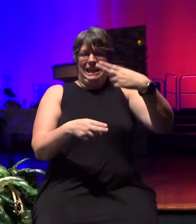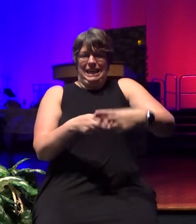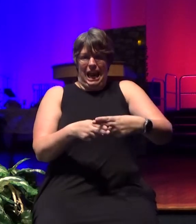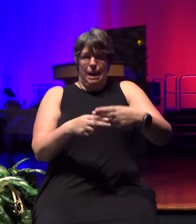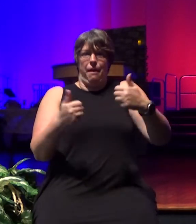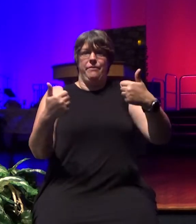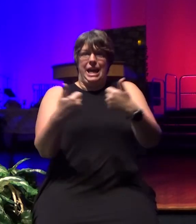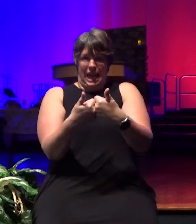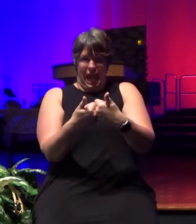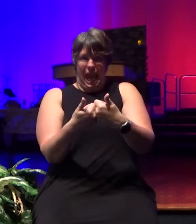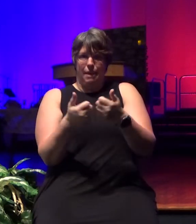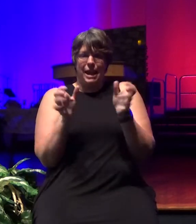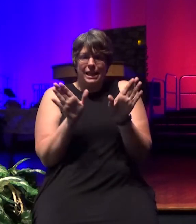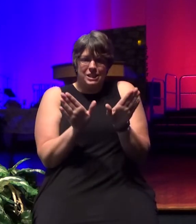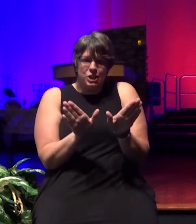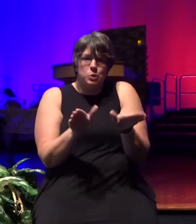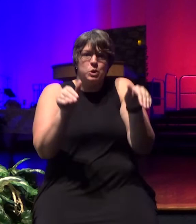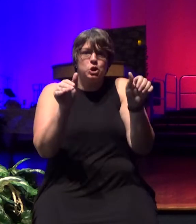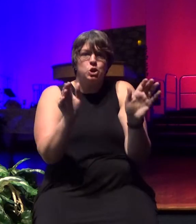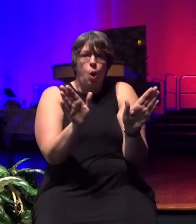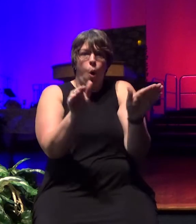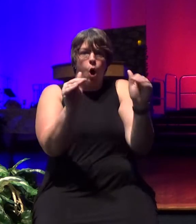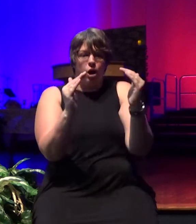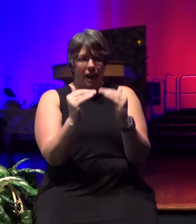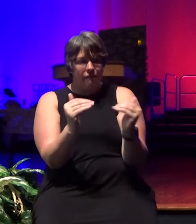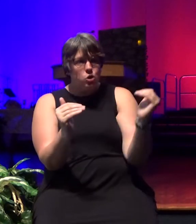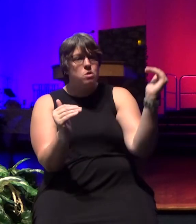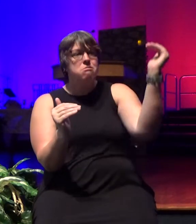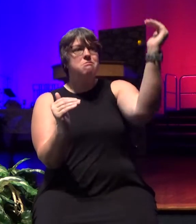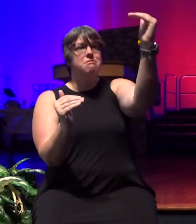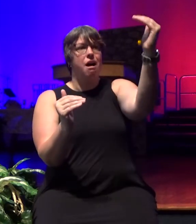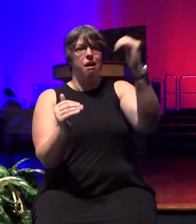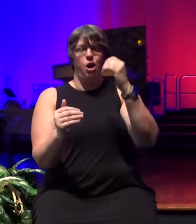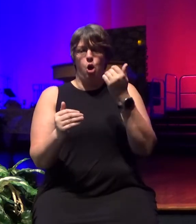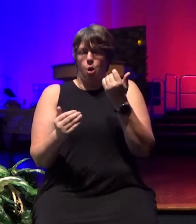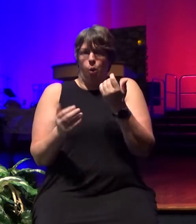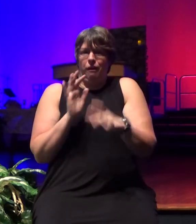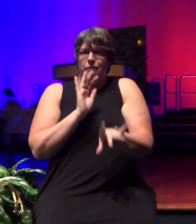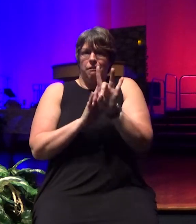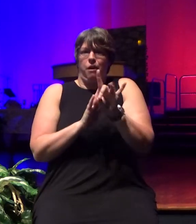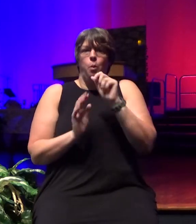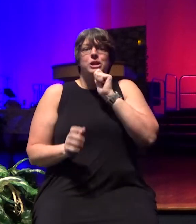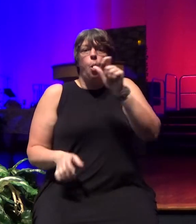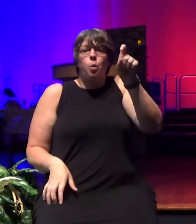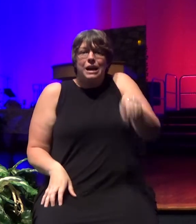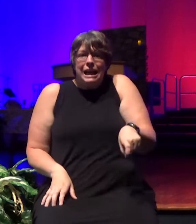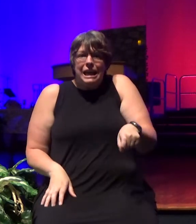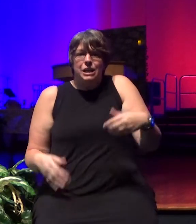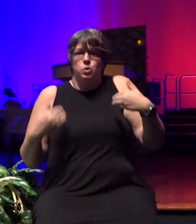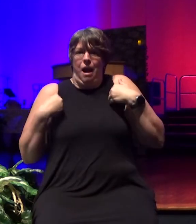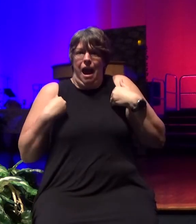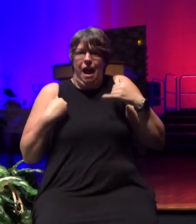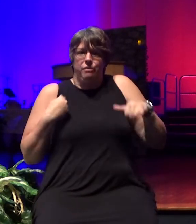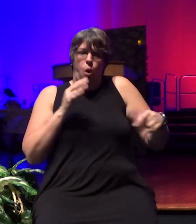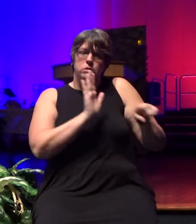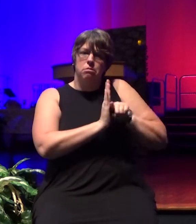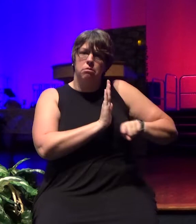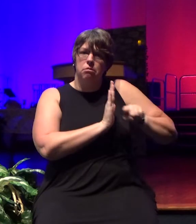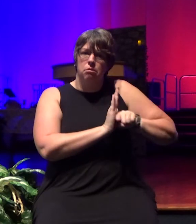don't need those old crutches, which aren't doing us a lick of good at all. And then something happens to our